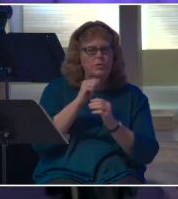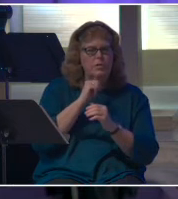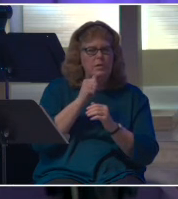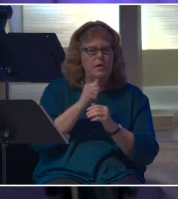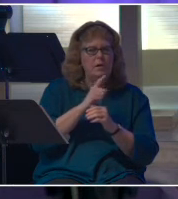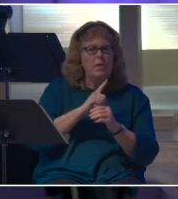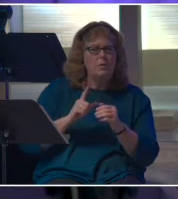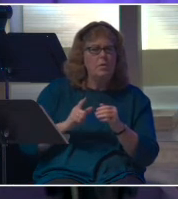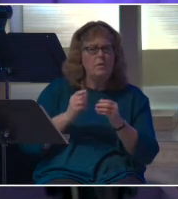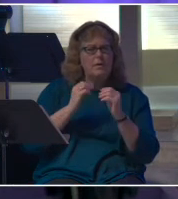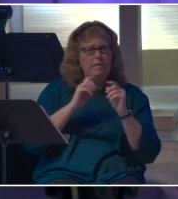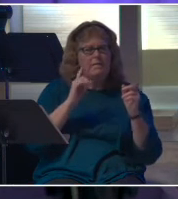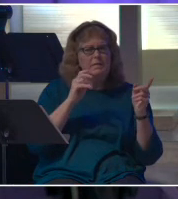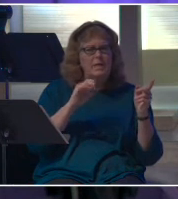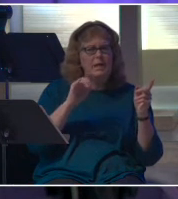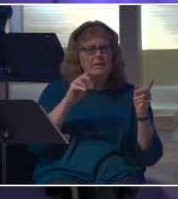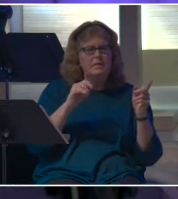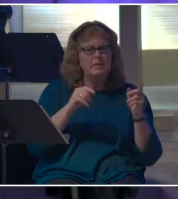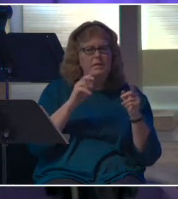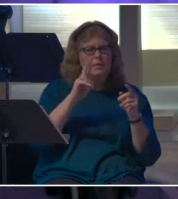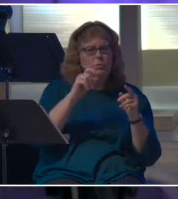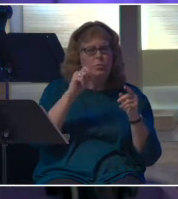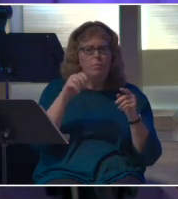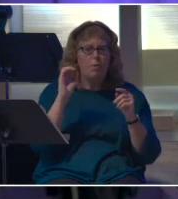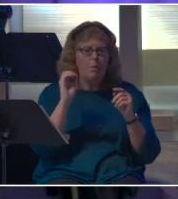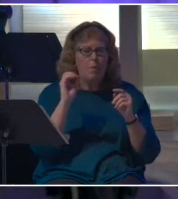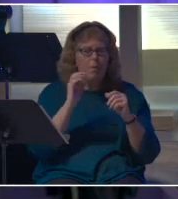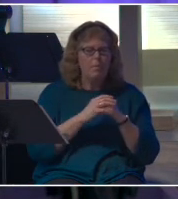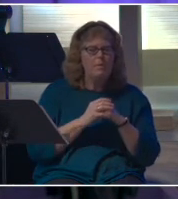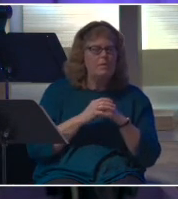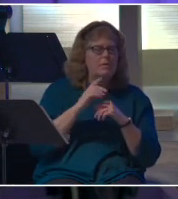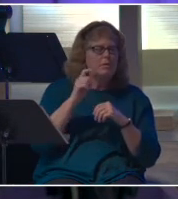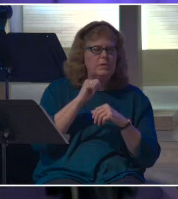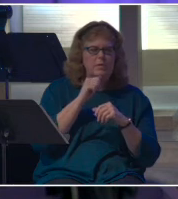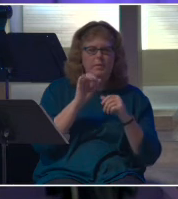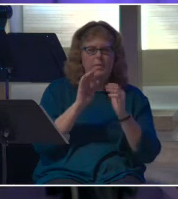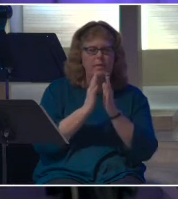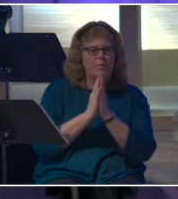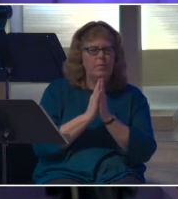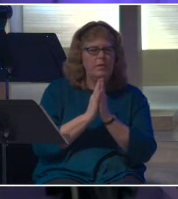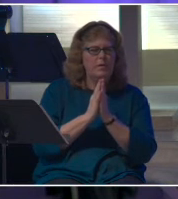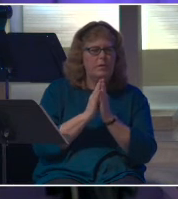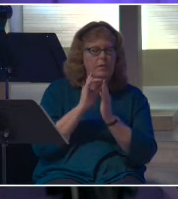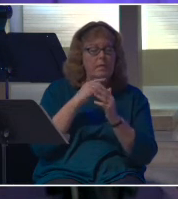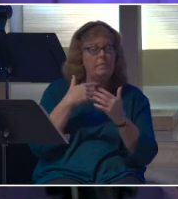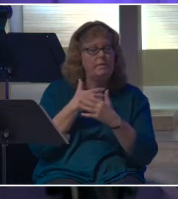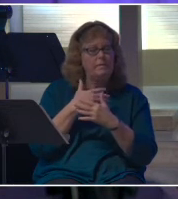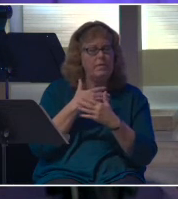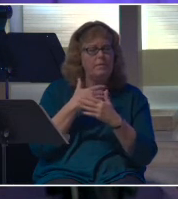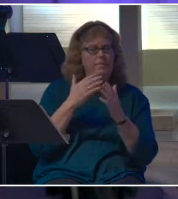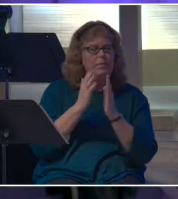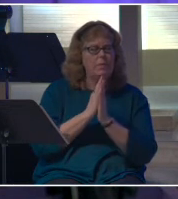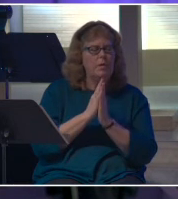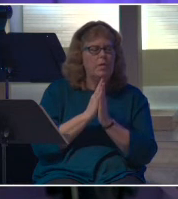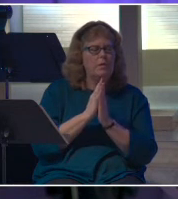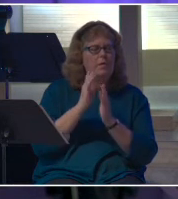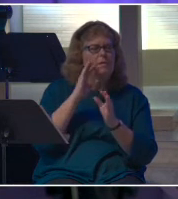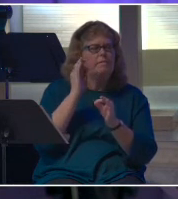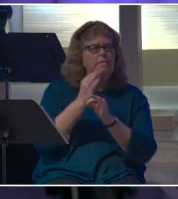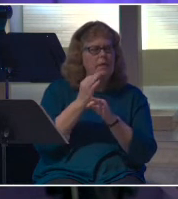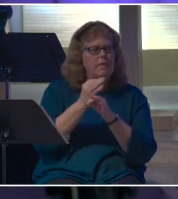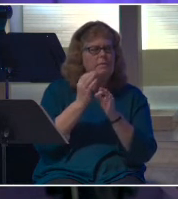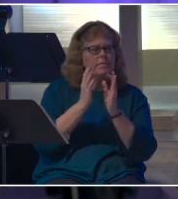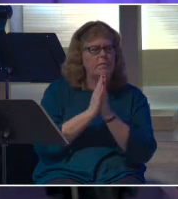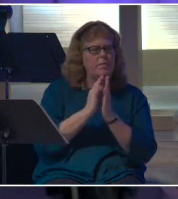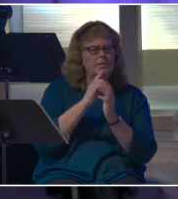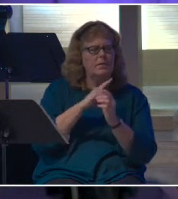give us Dan and Cynthia 2.0. That should not be the prayer. That would be a fearful prayer. The faithful prayer is this,